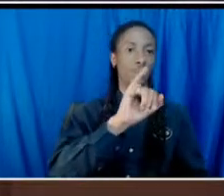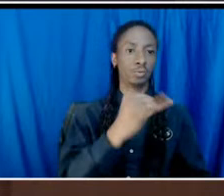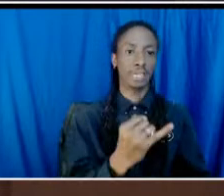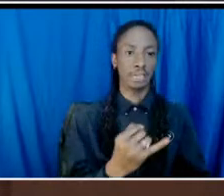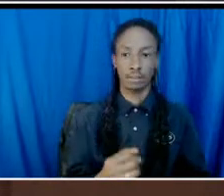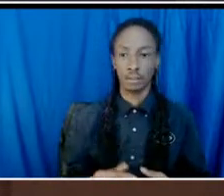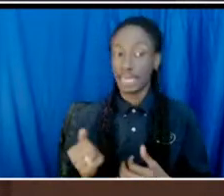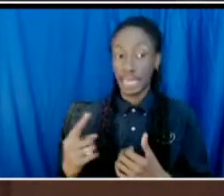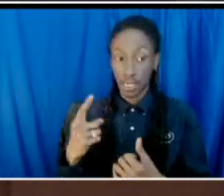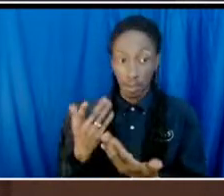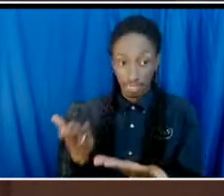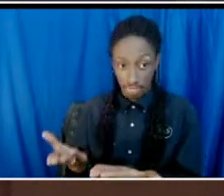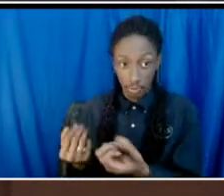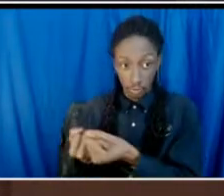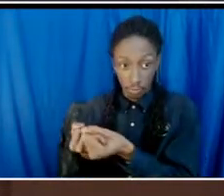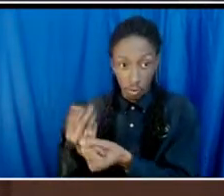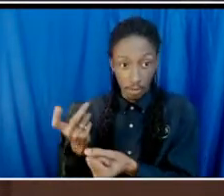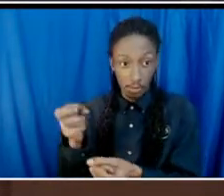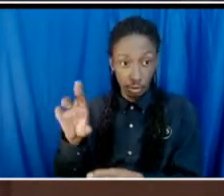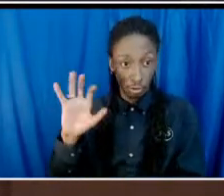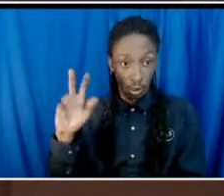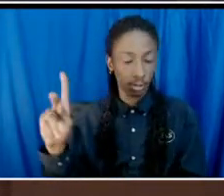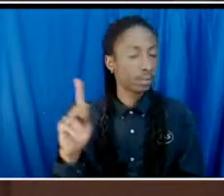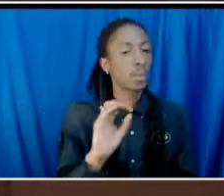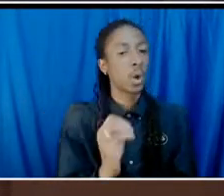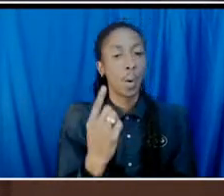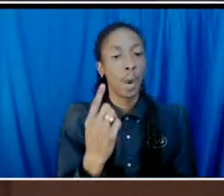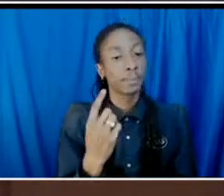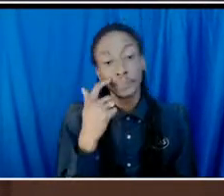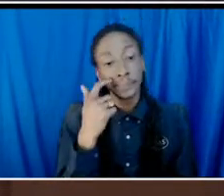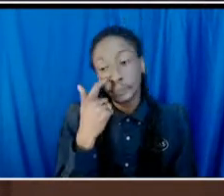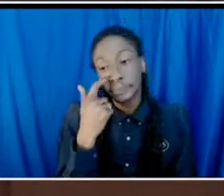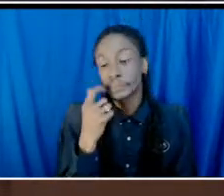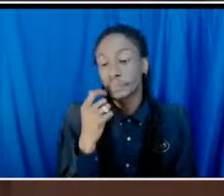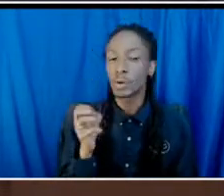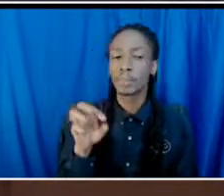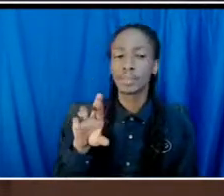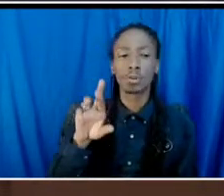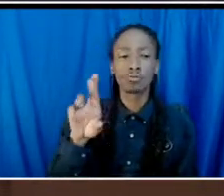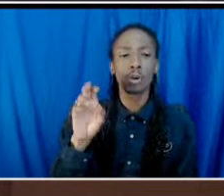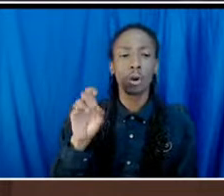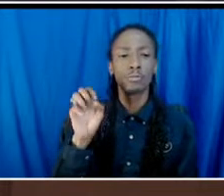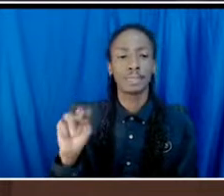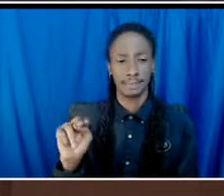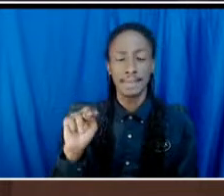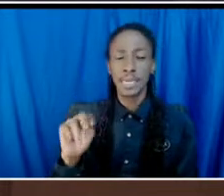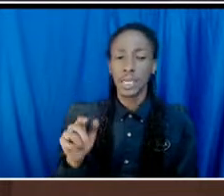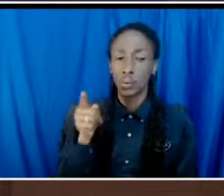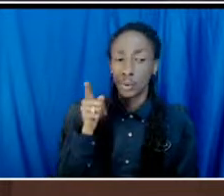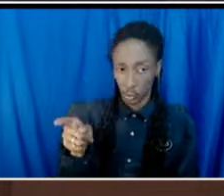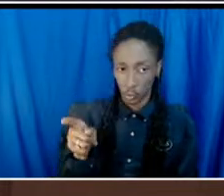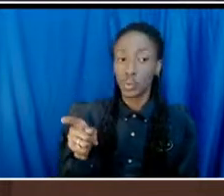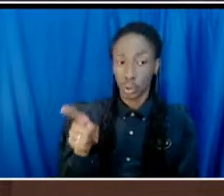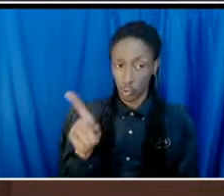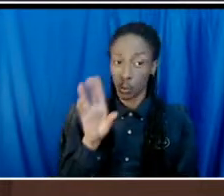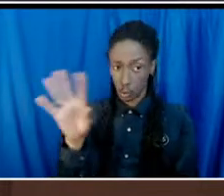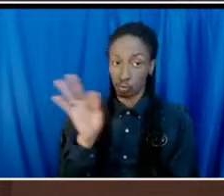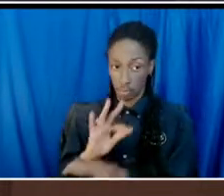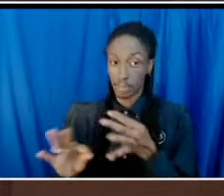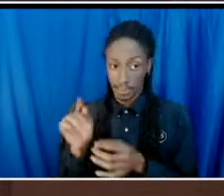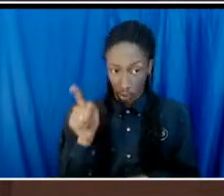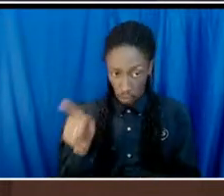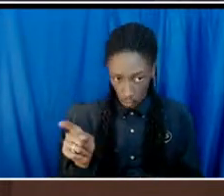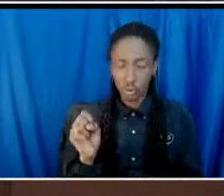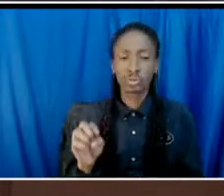support Mr. Clark? No one. Mr. Rosen, it was you he was going to replace. So what was your